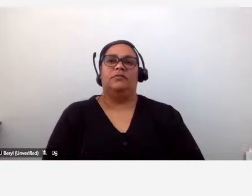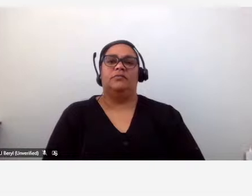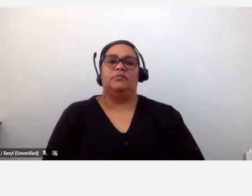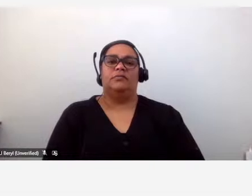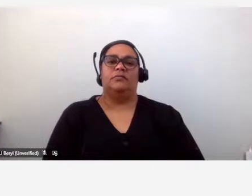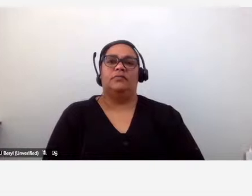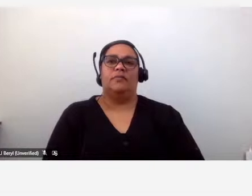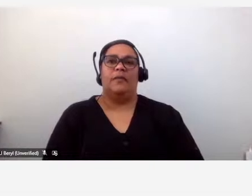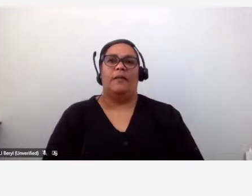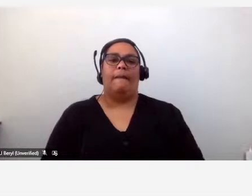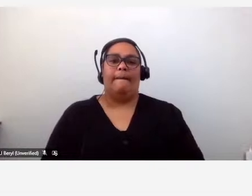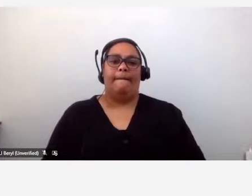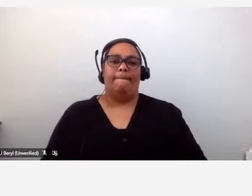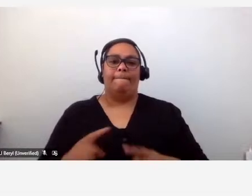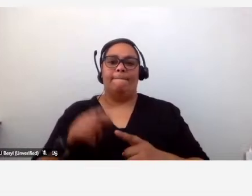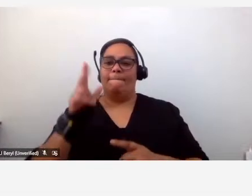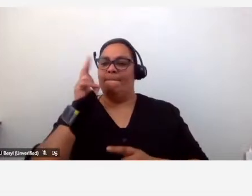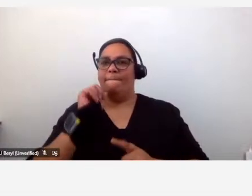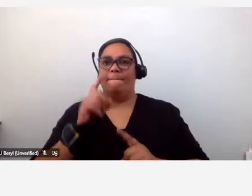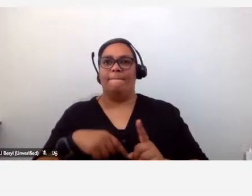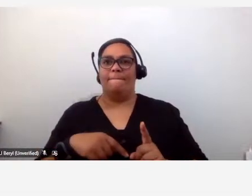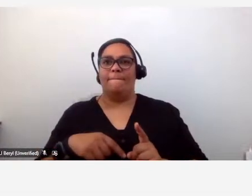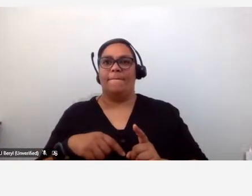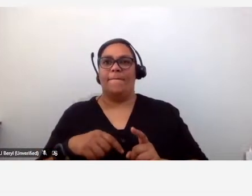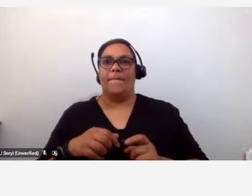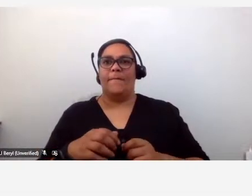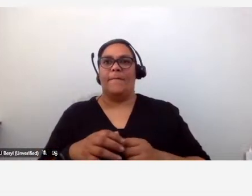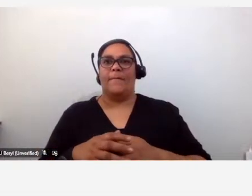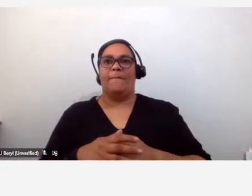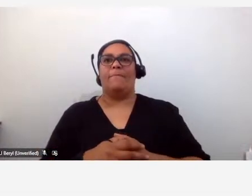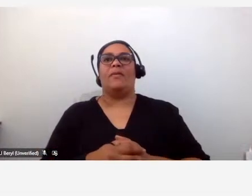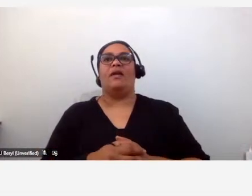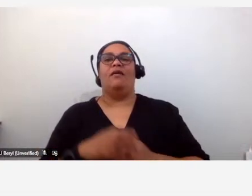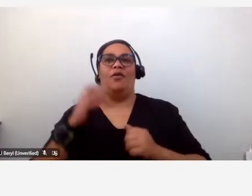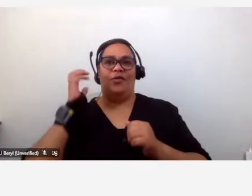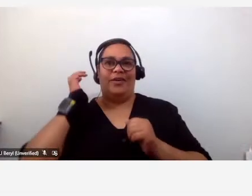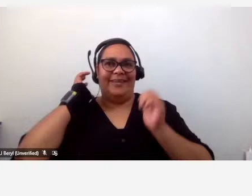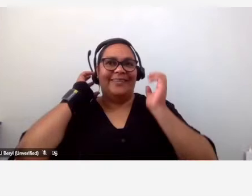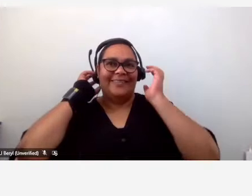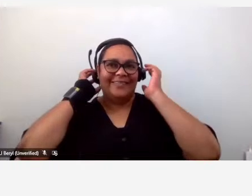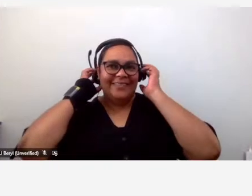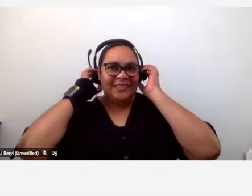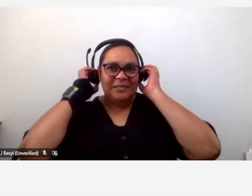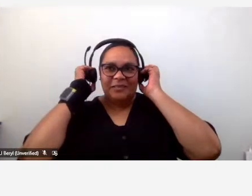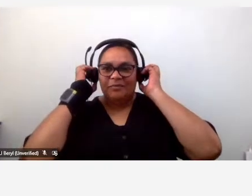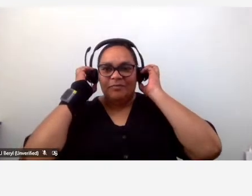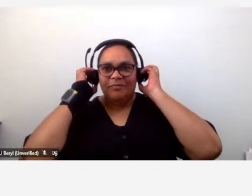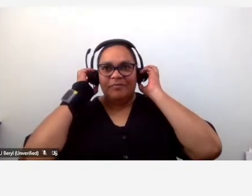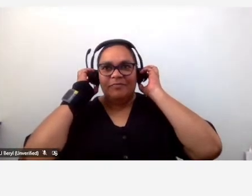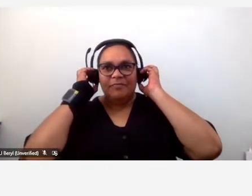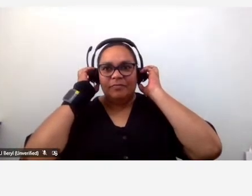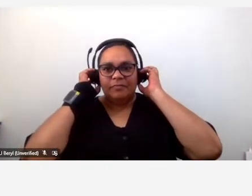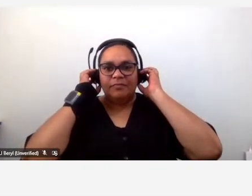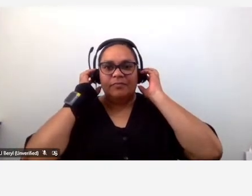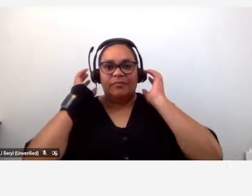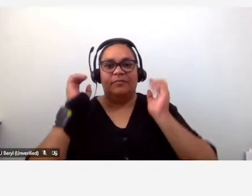Your microphone. Thank you very much, and MEC and your collective.